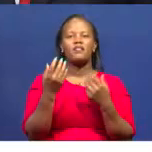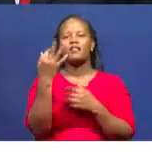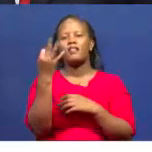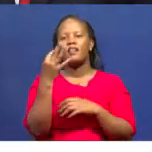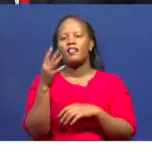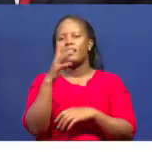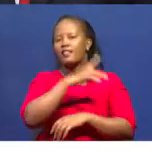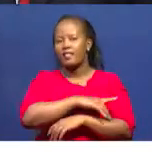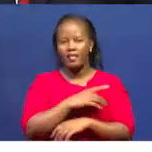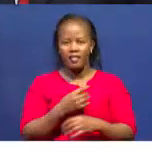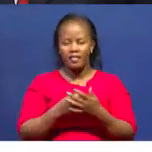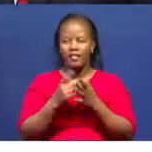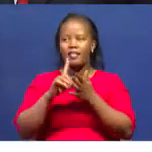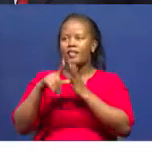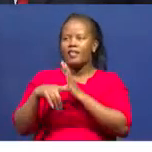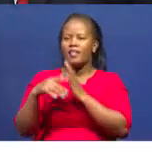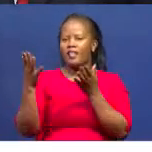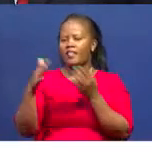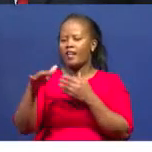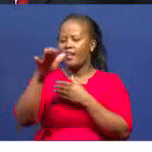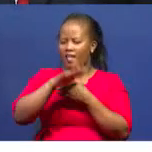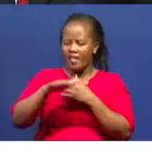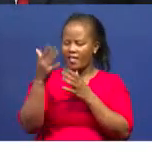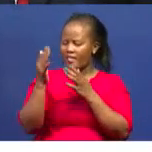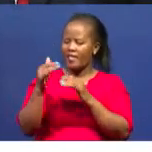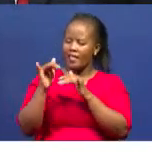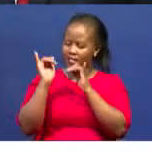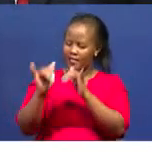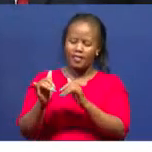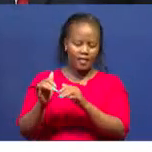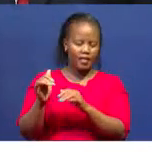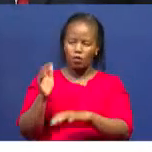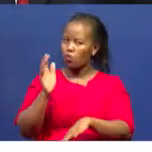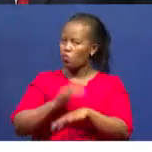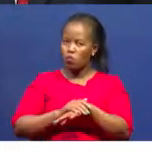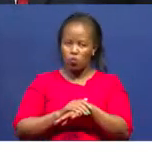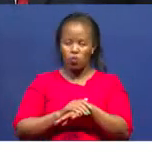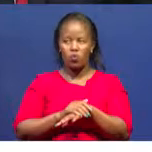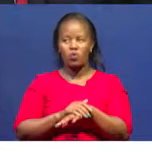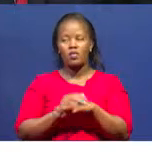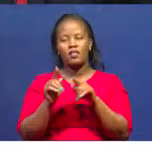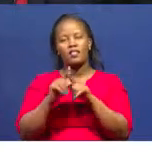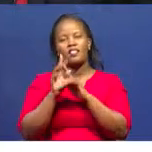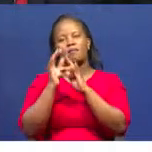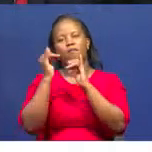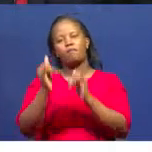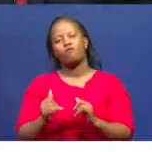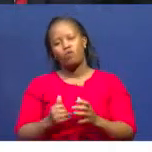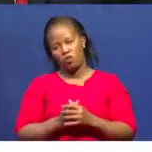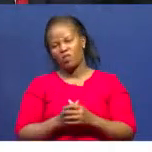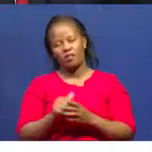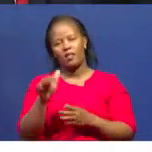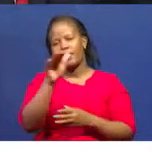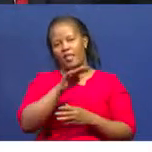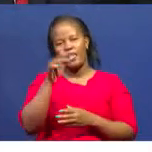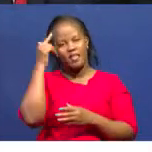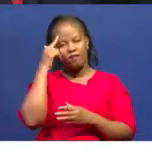at the end of it, the pitch looked as good as fresh. So I think the pitch is